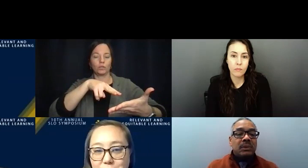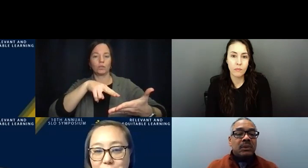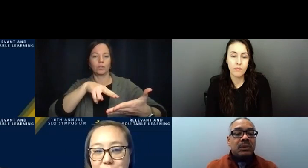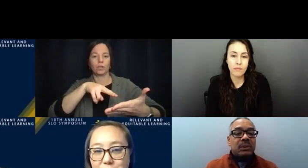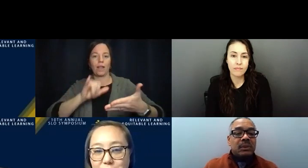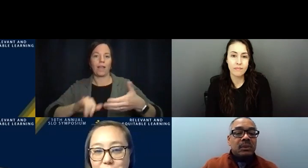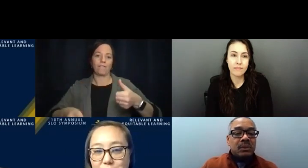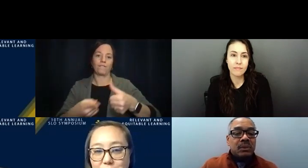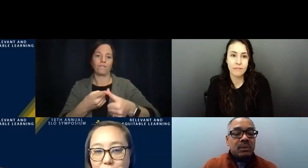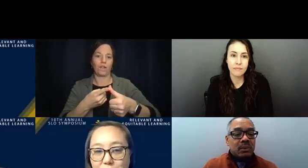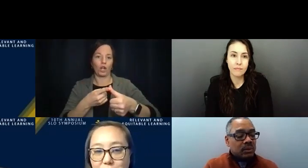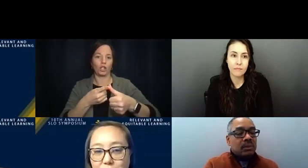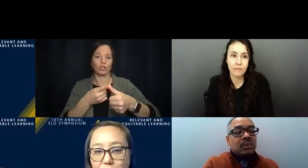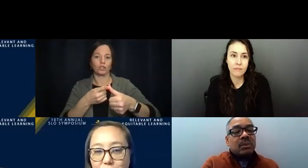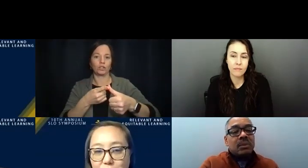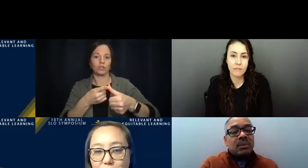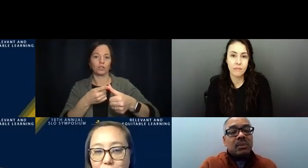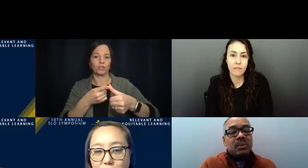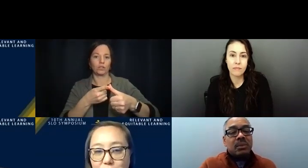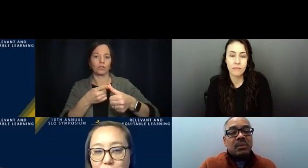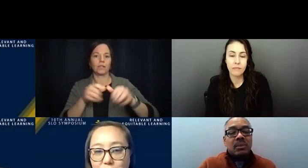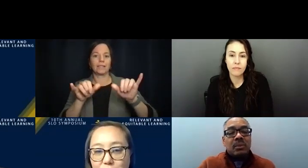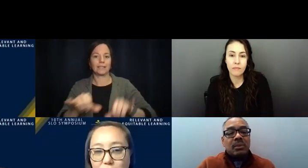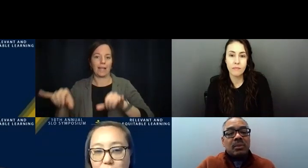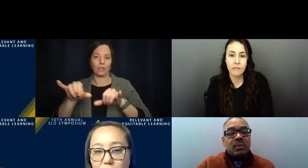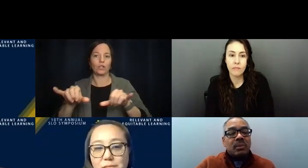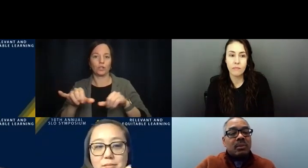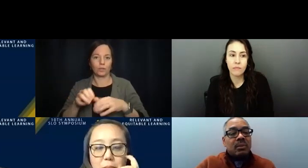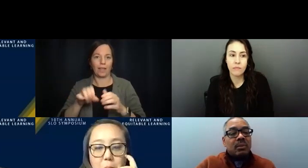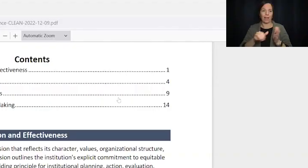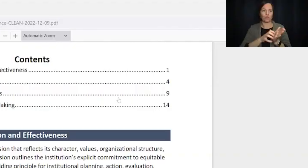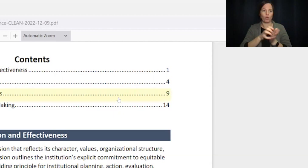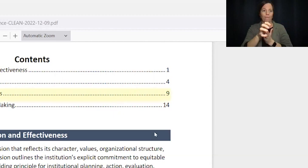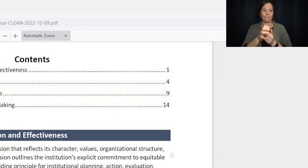first standard in the draft.